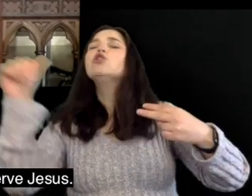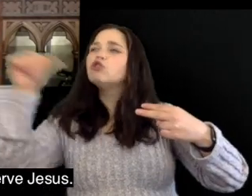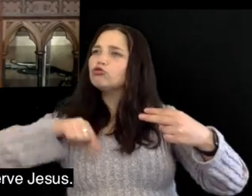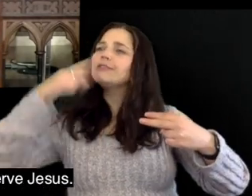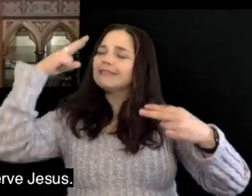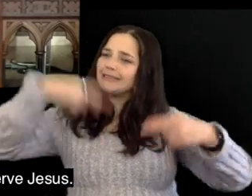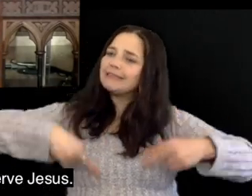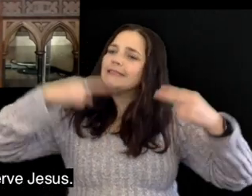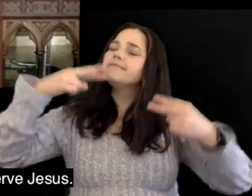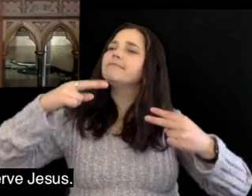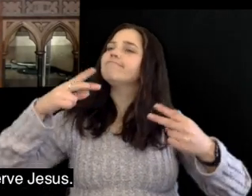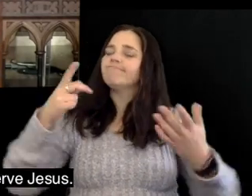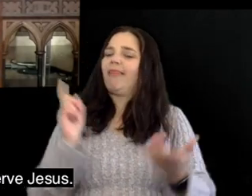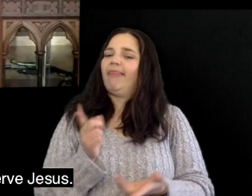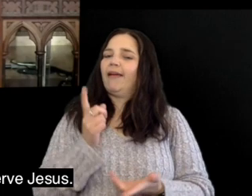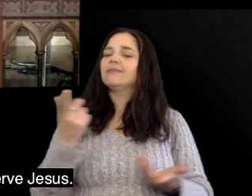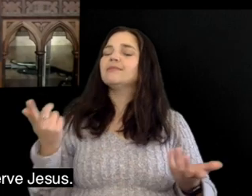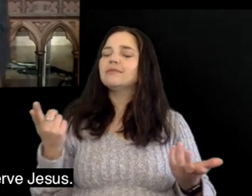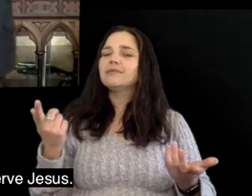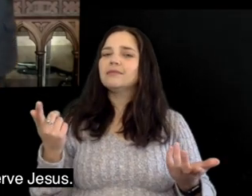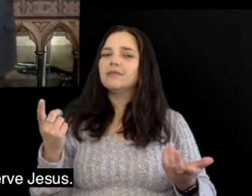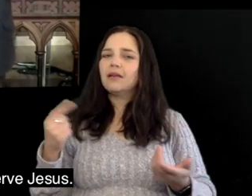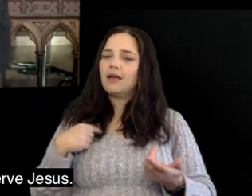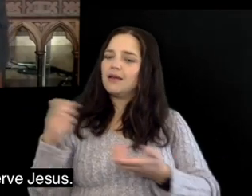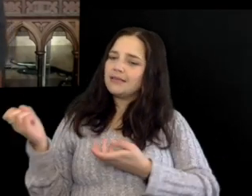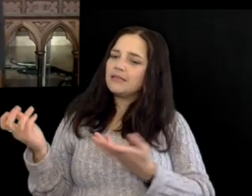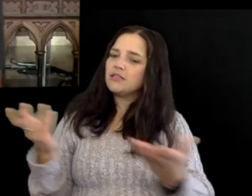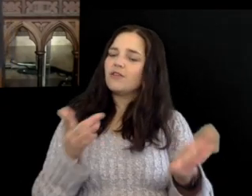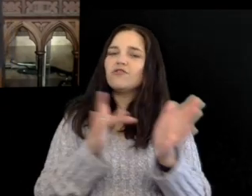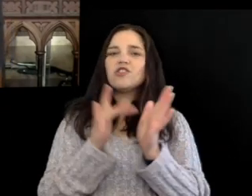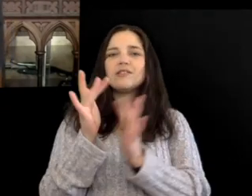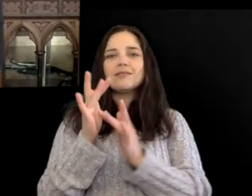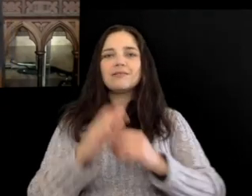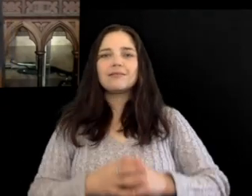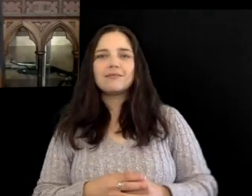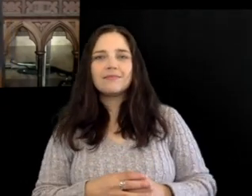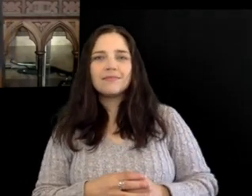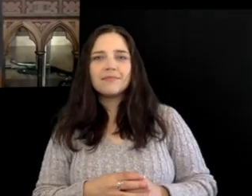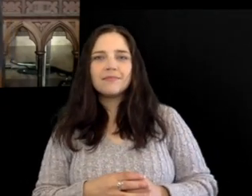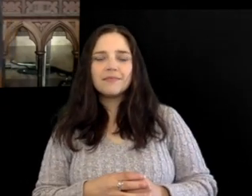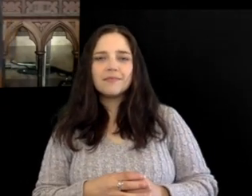me. They should see simply, I serve Jesus.